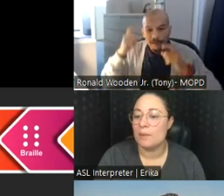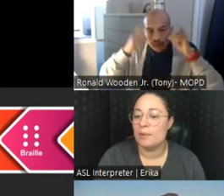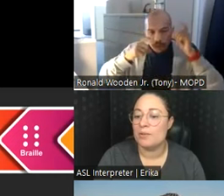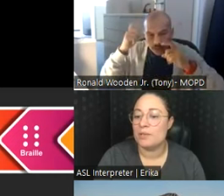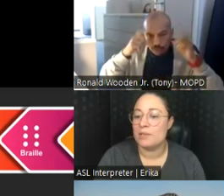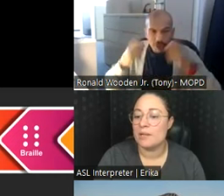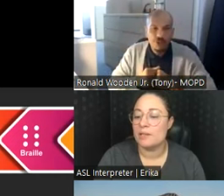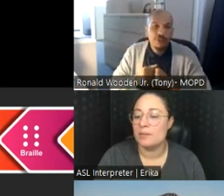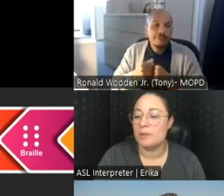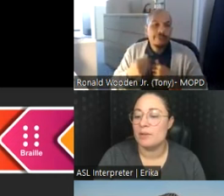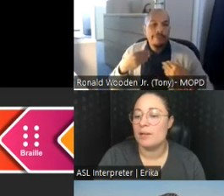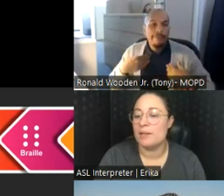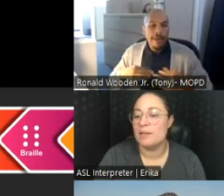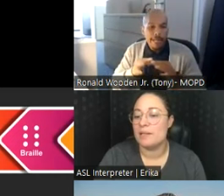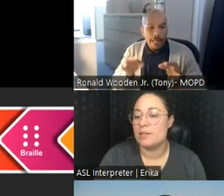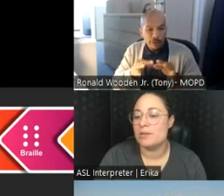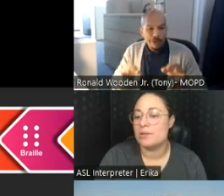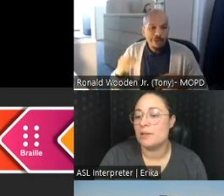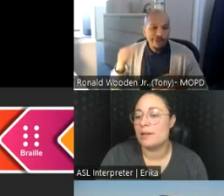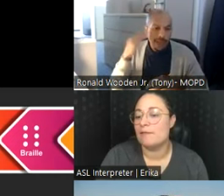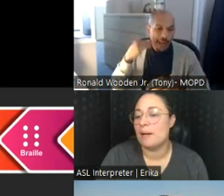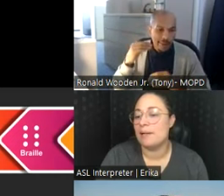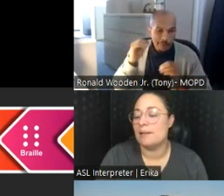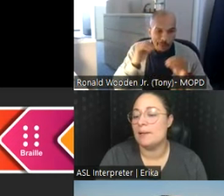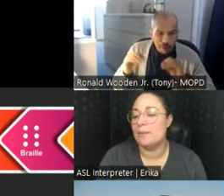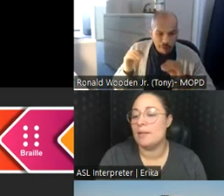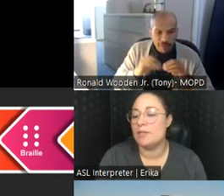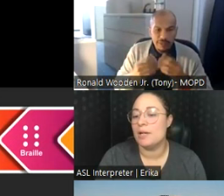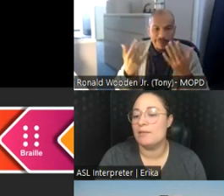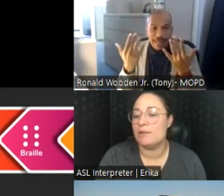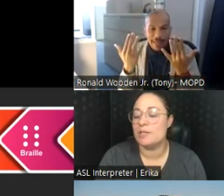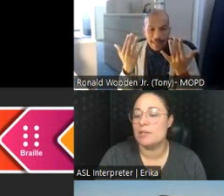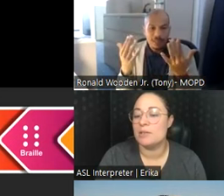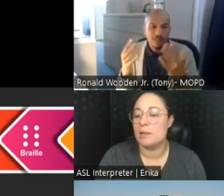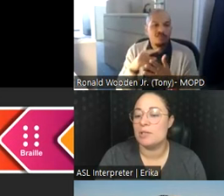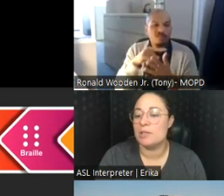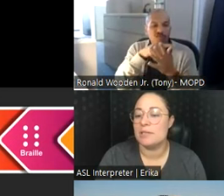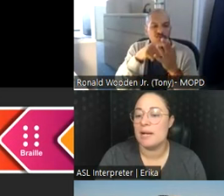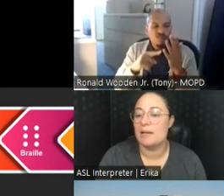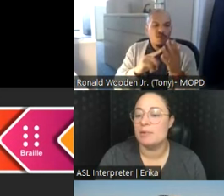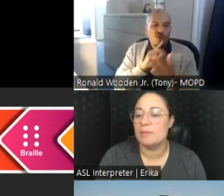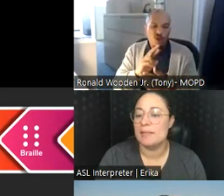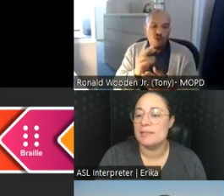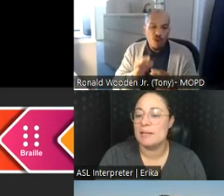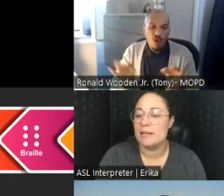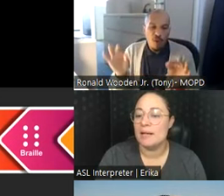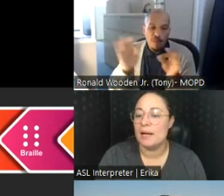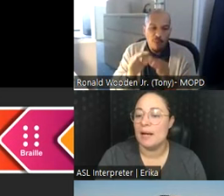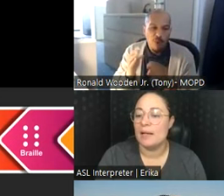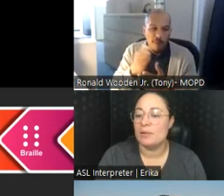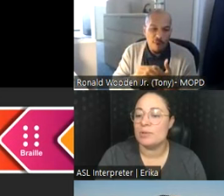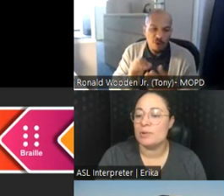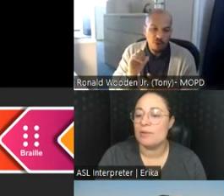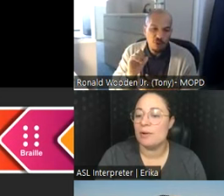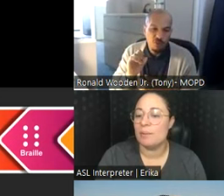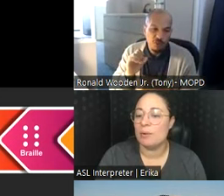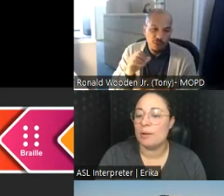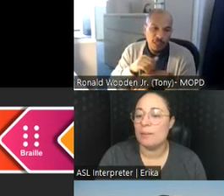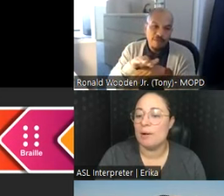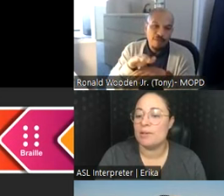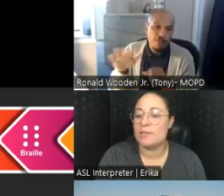When people are using sign to communicate, they tend to use a lot of body language and facial expressions, hand movements, and those are all